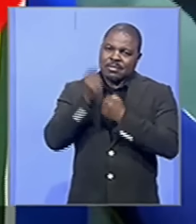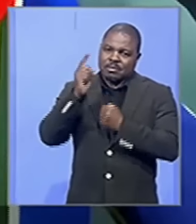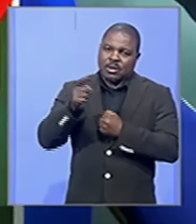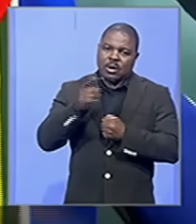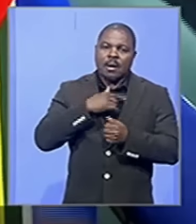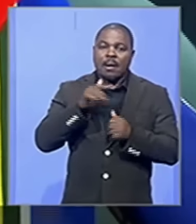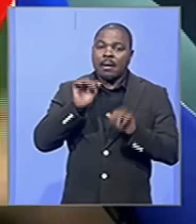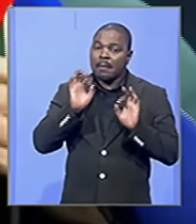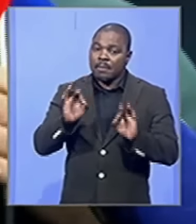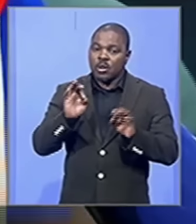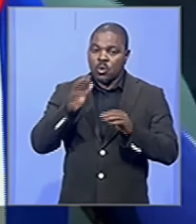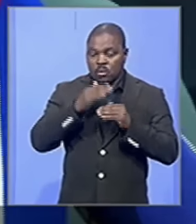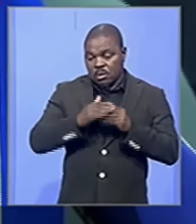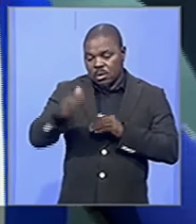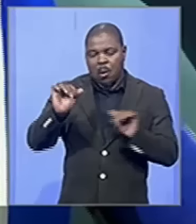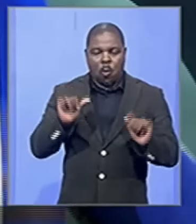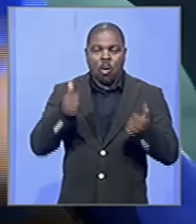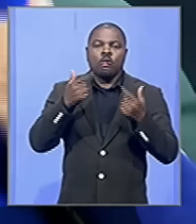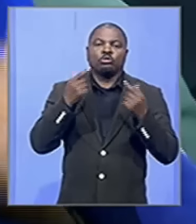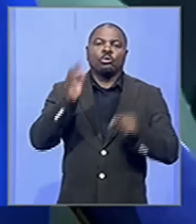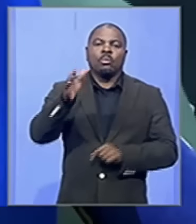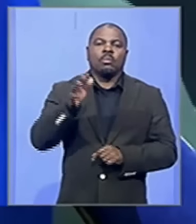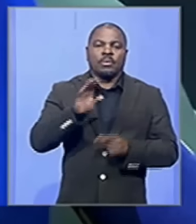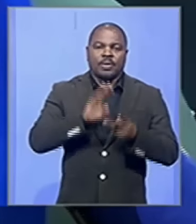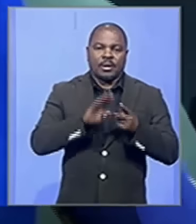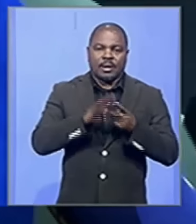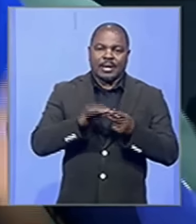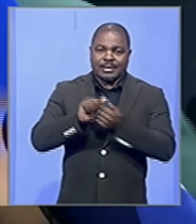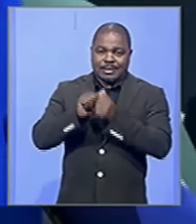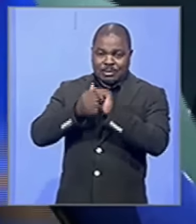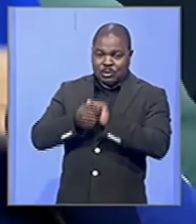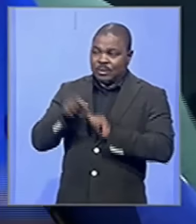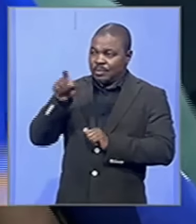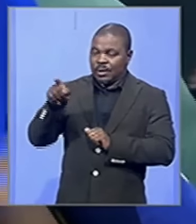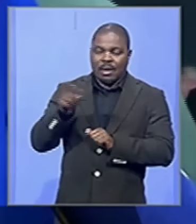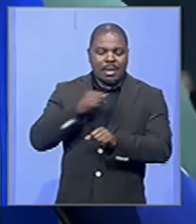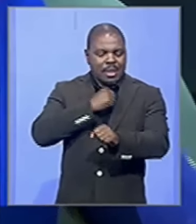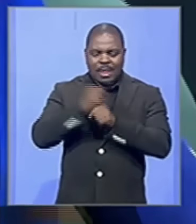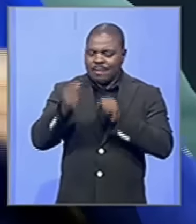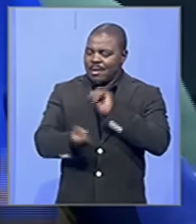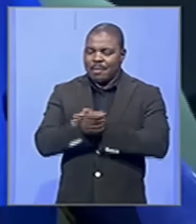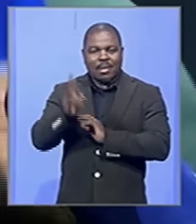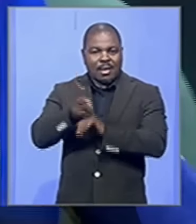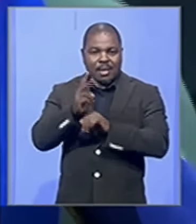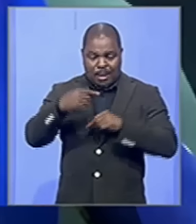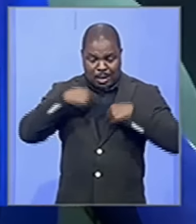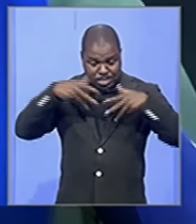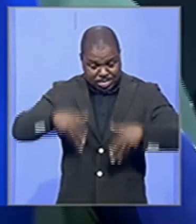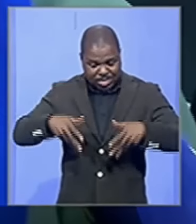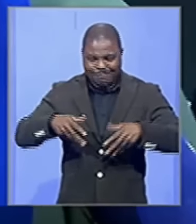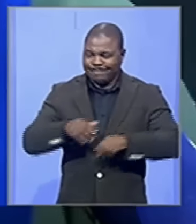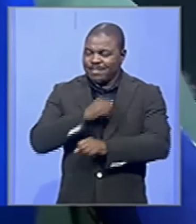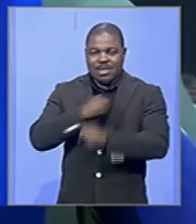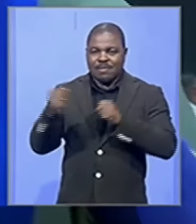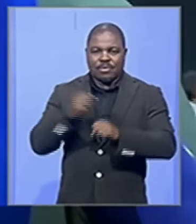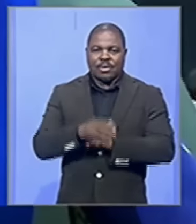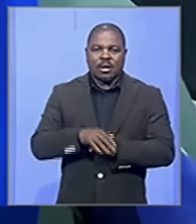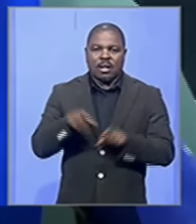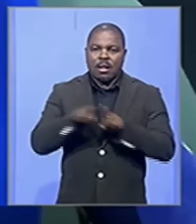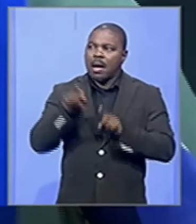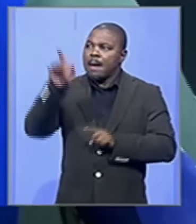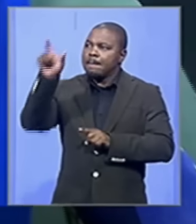behavior. So we are going to do well. We're going to change sport. It will never ever happen under our watch where athlete doesn't